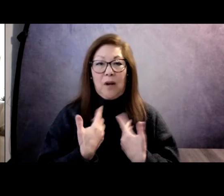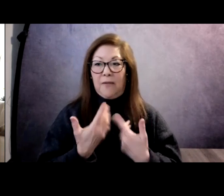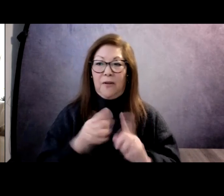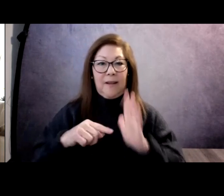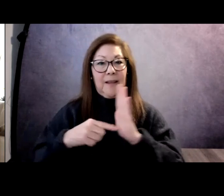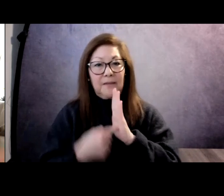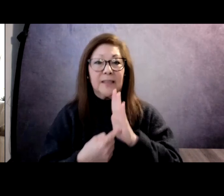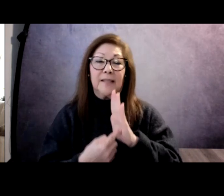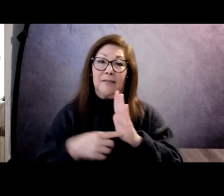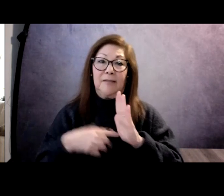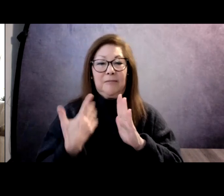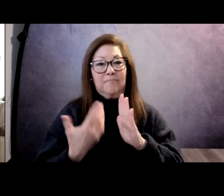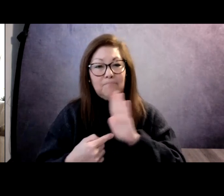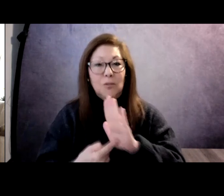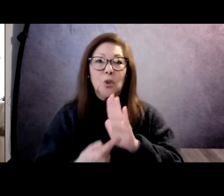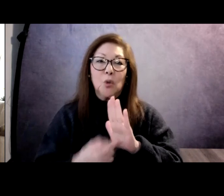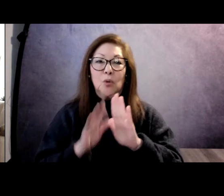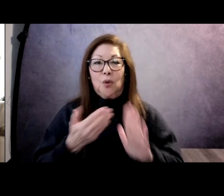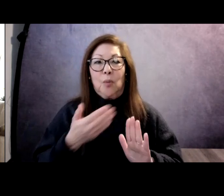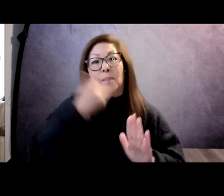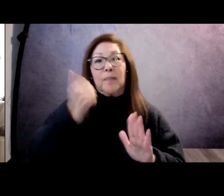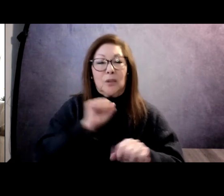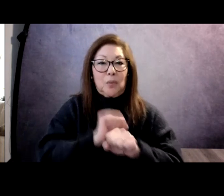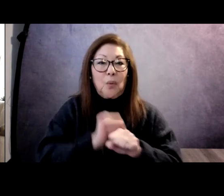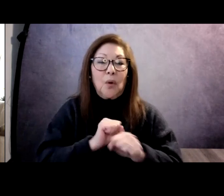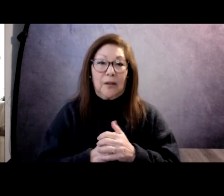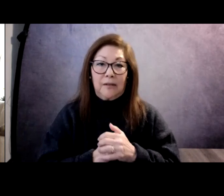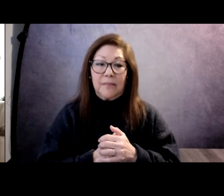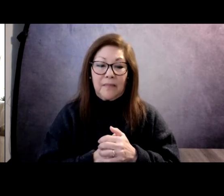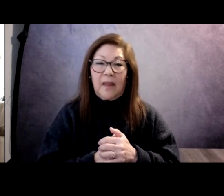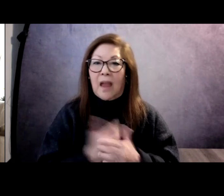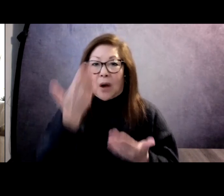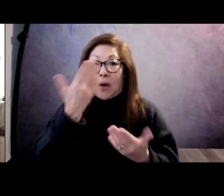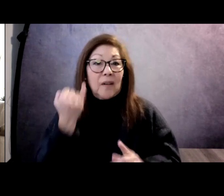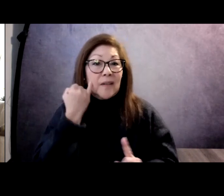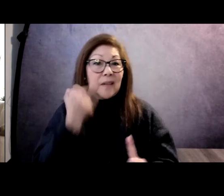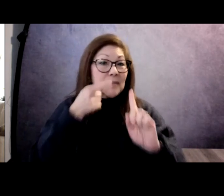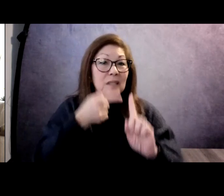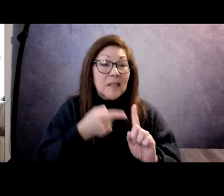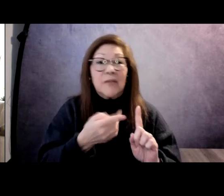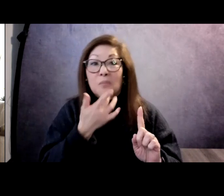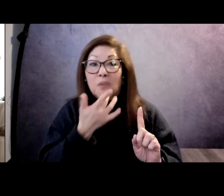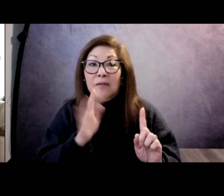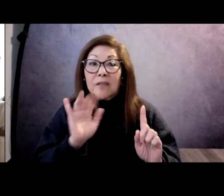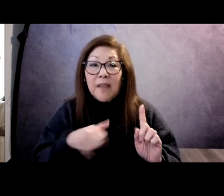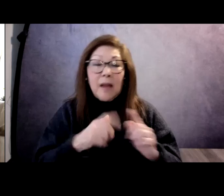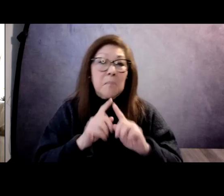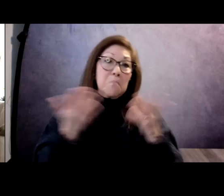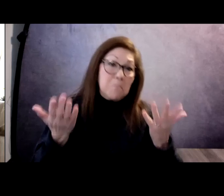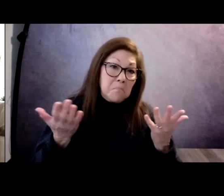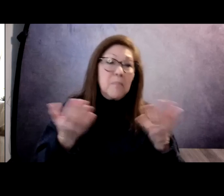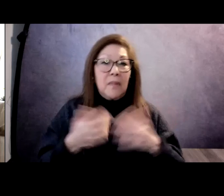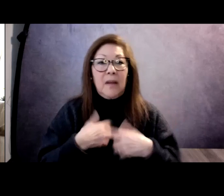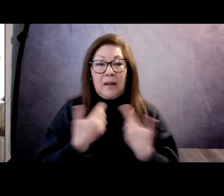and your work in the best manner. I don't know that there's a specific preference for that. So